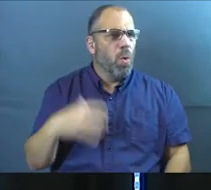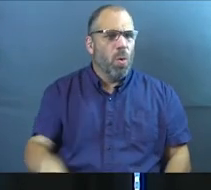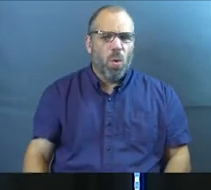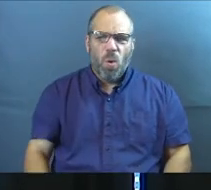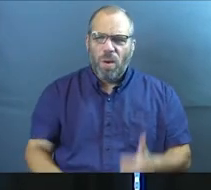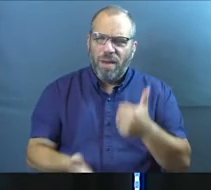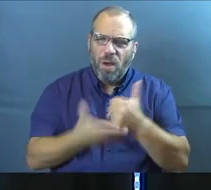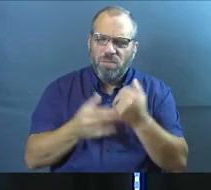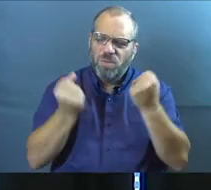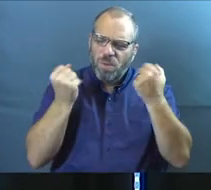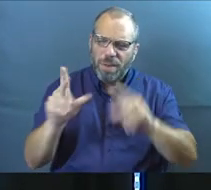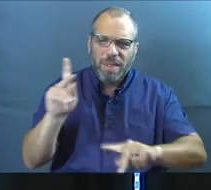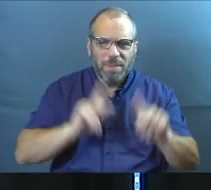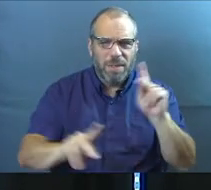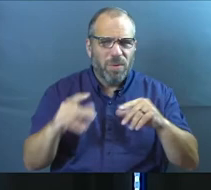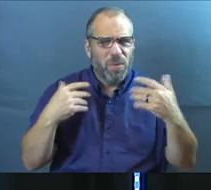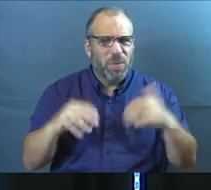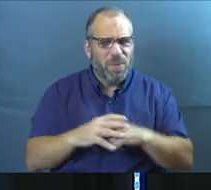helped so many people,